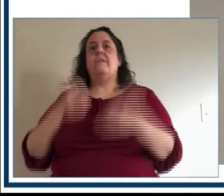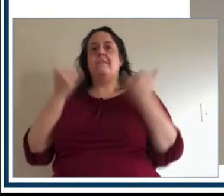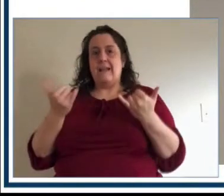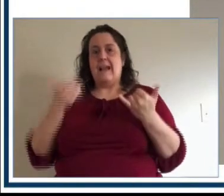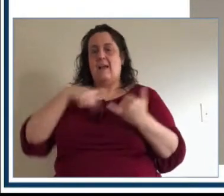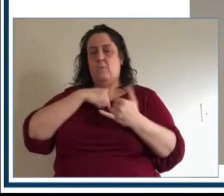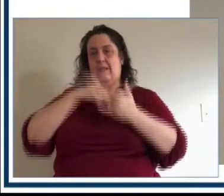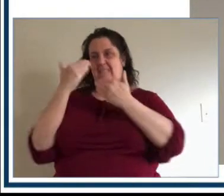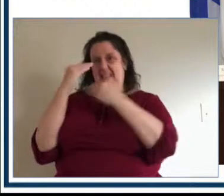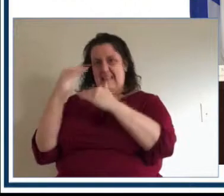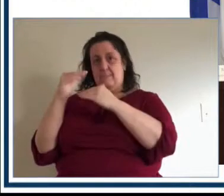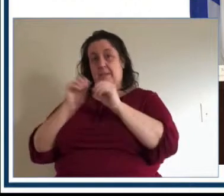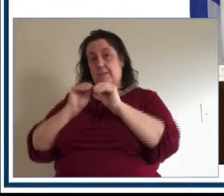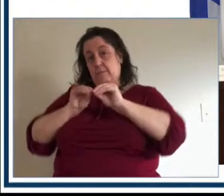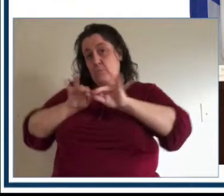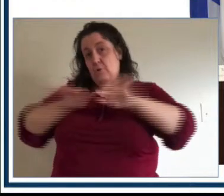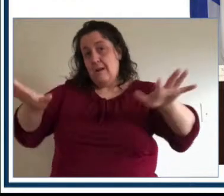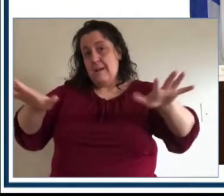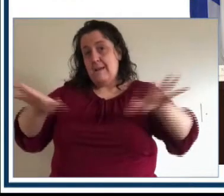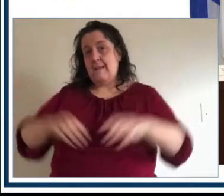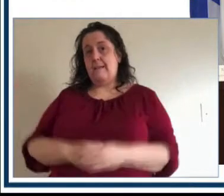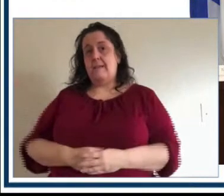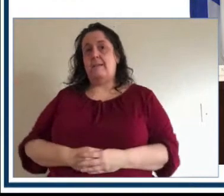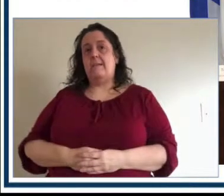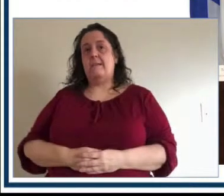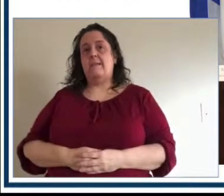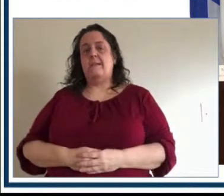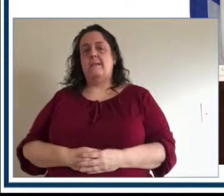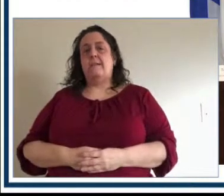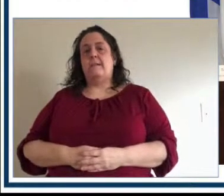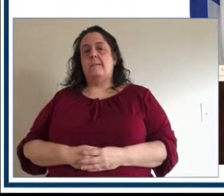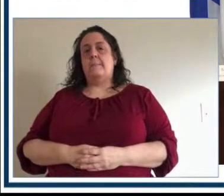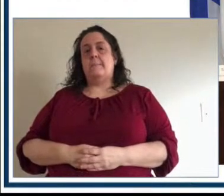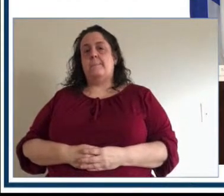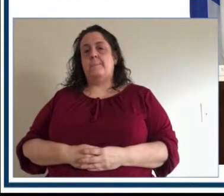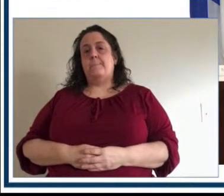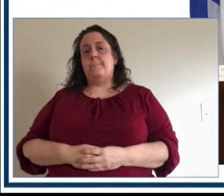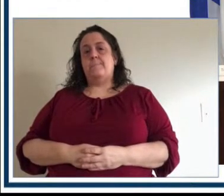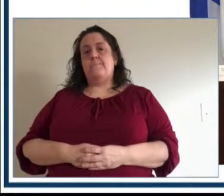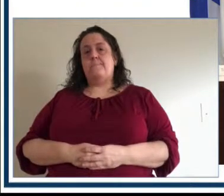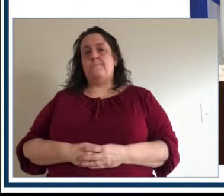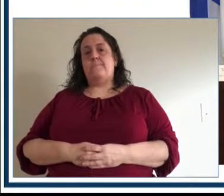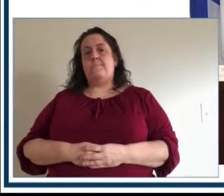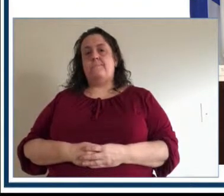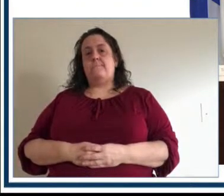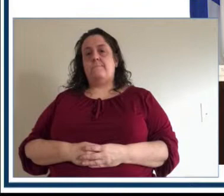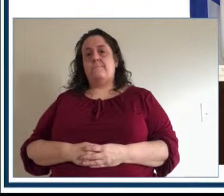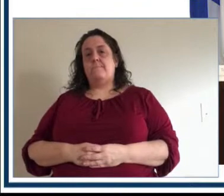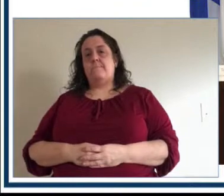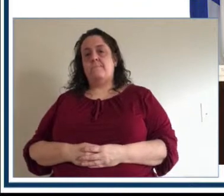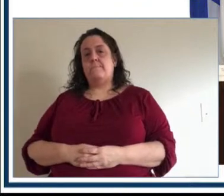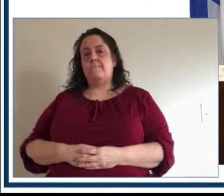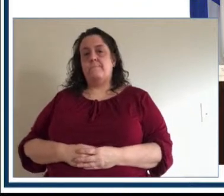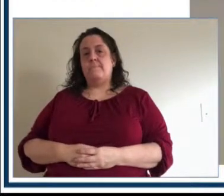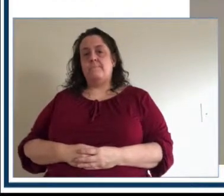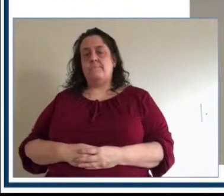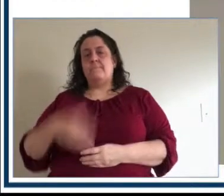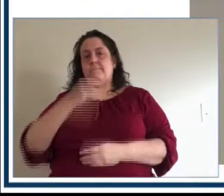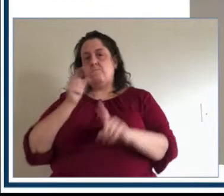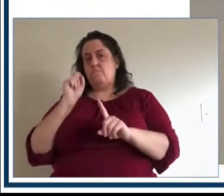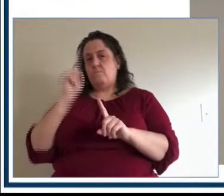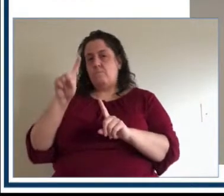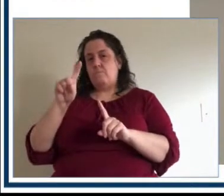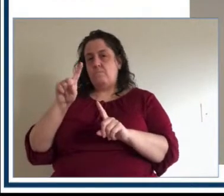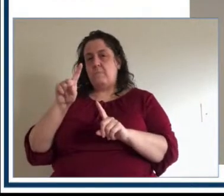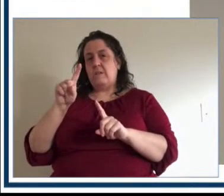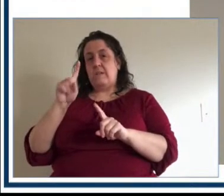further. Did the university ask your office for permission to hold this event? Did they have to? No, there's no